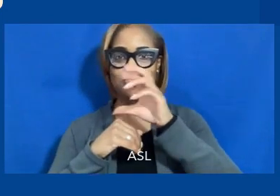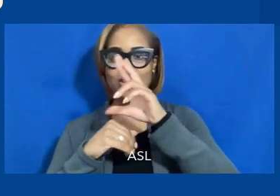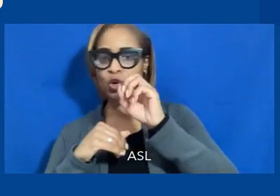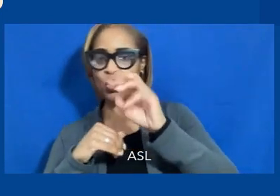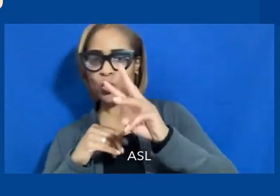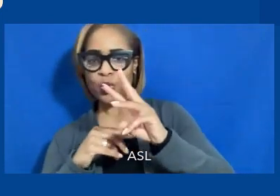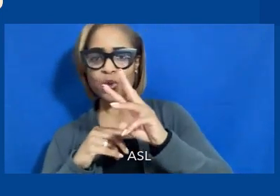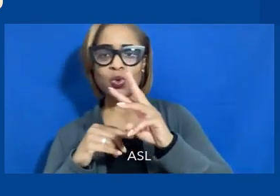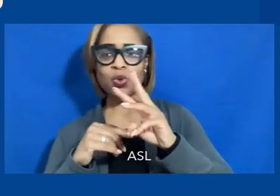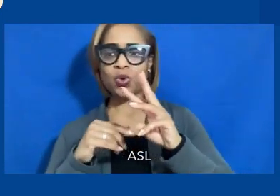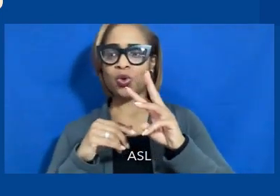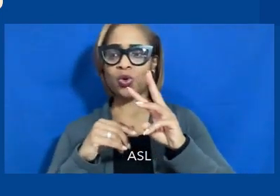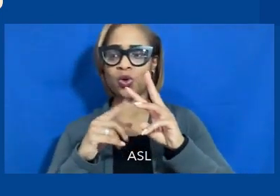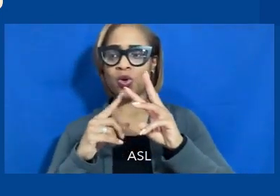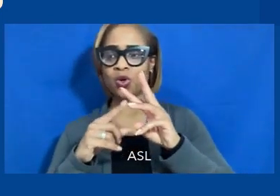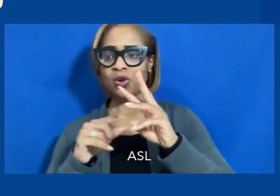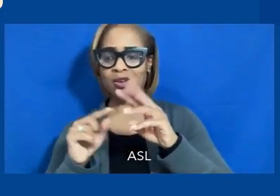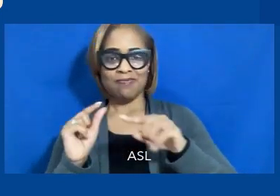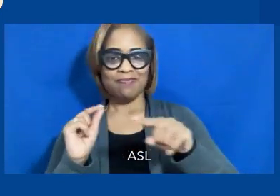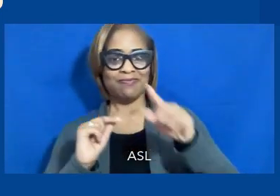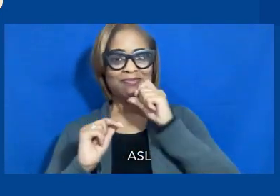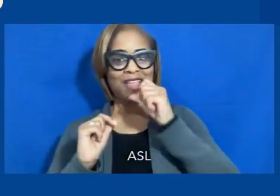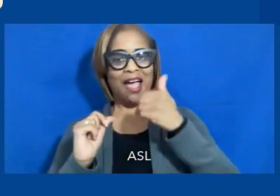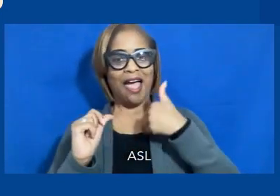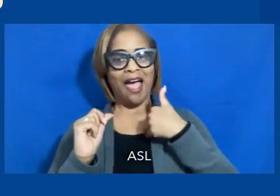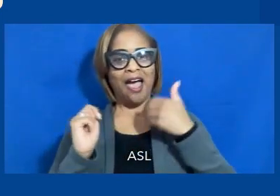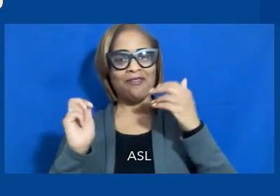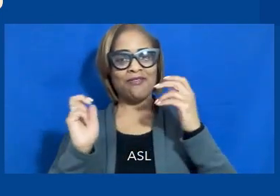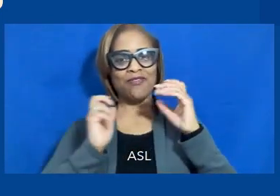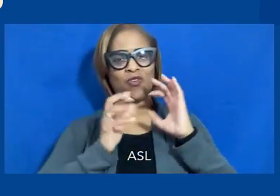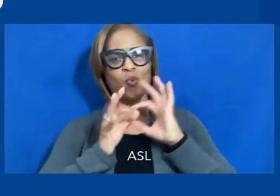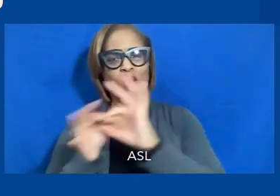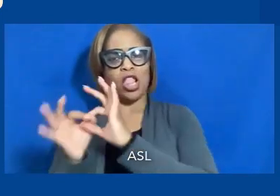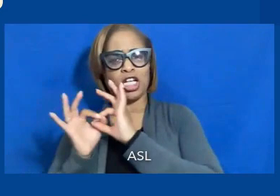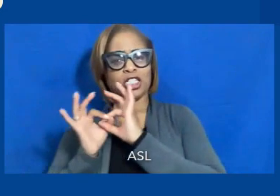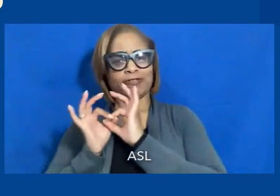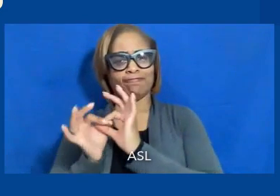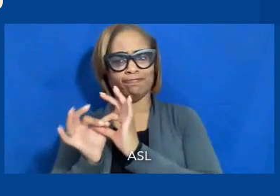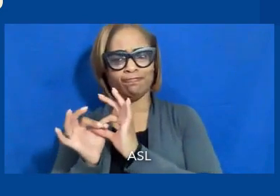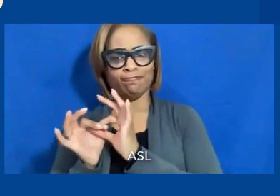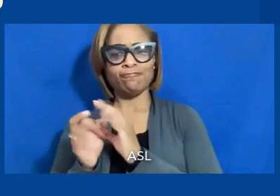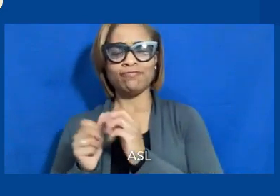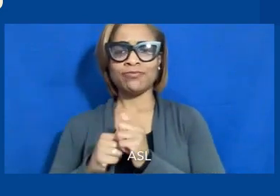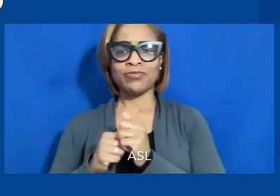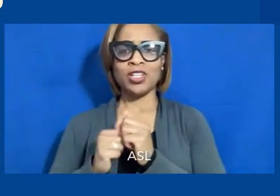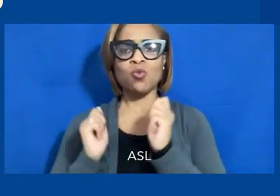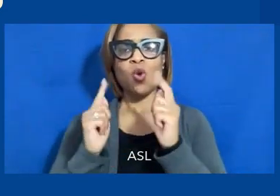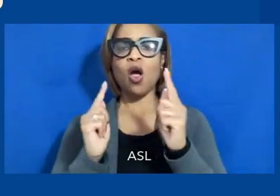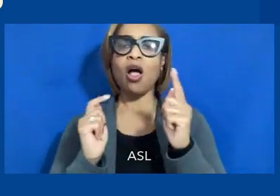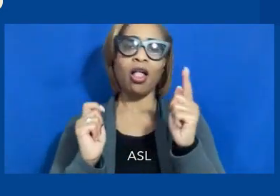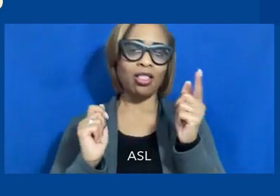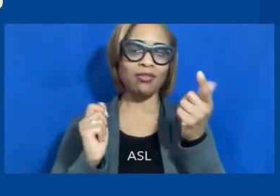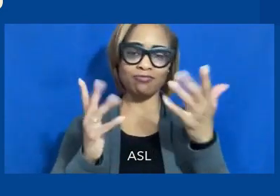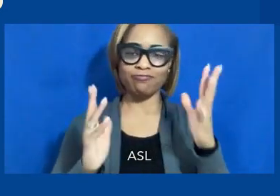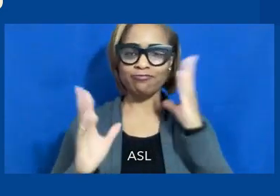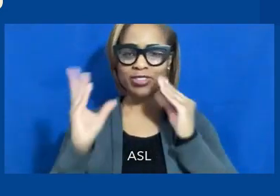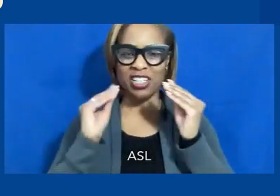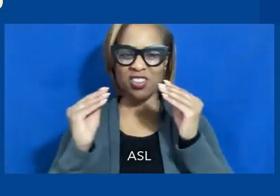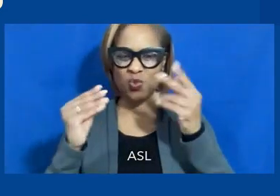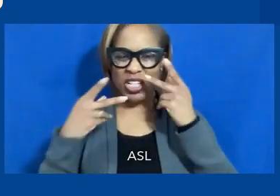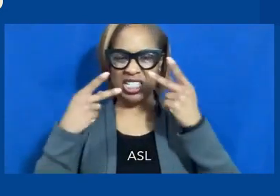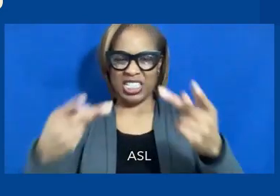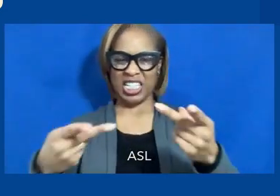crew that you, like, have some sort of relationship with. Like, I know we've all have experiences where the footage comes out and it's